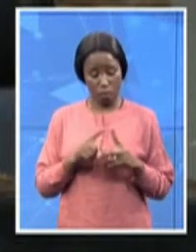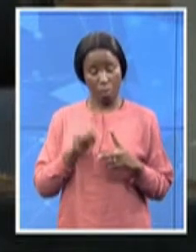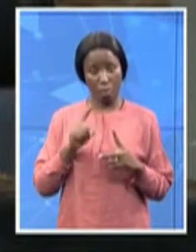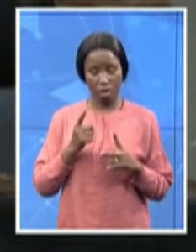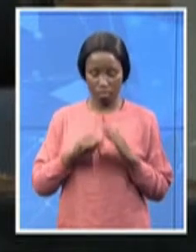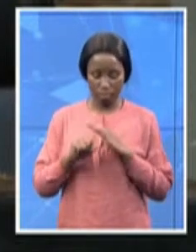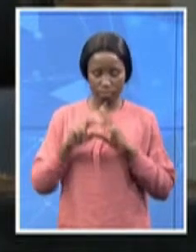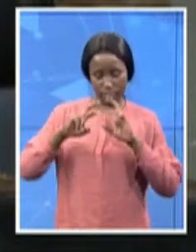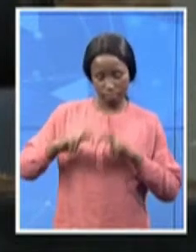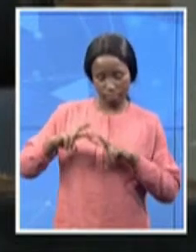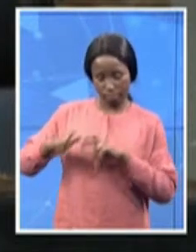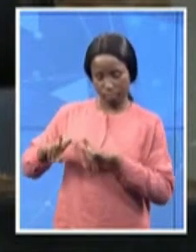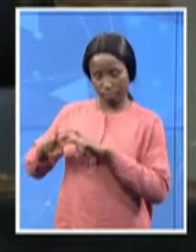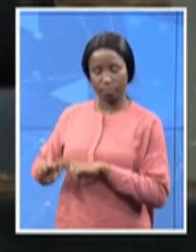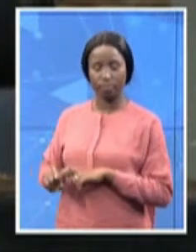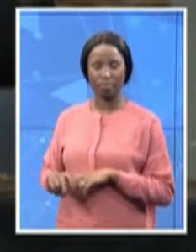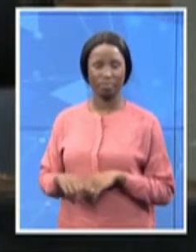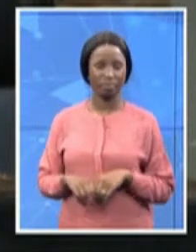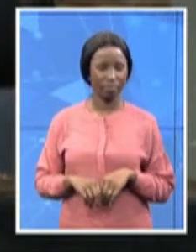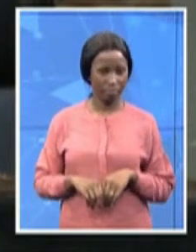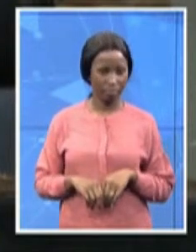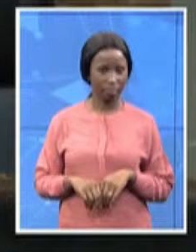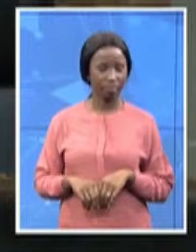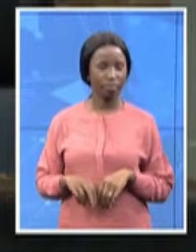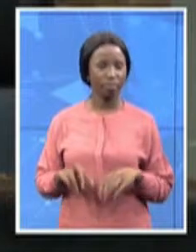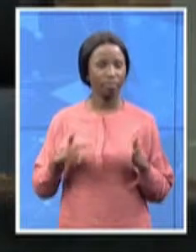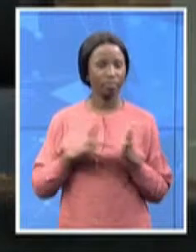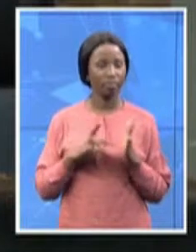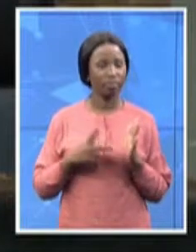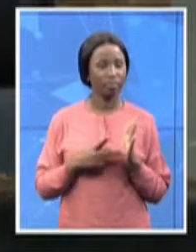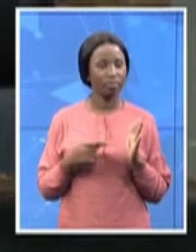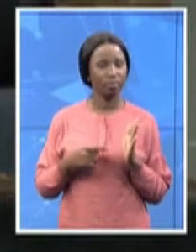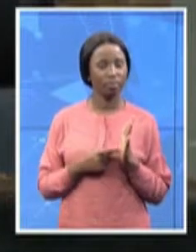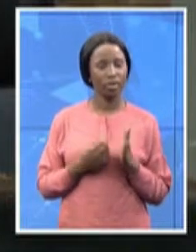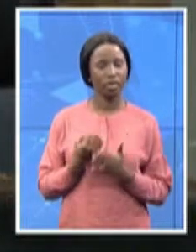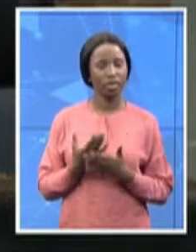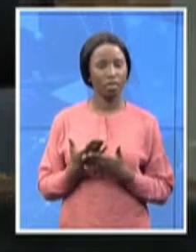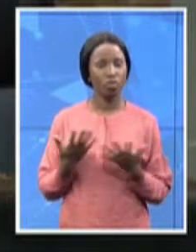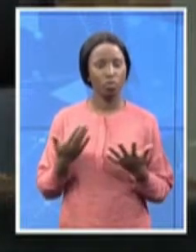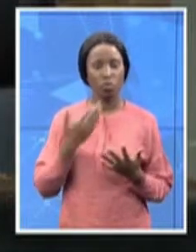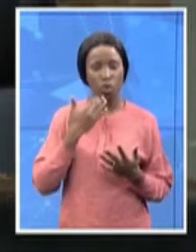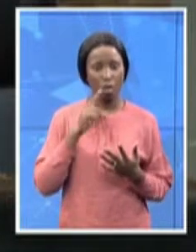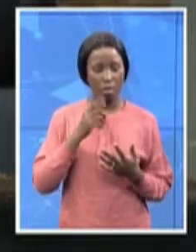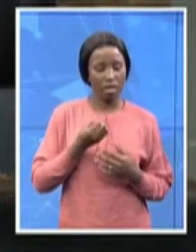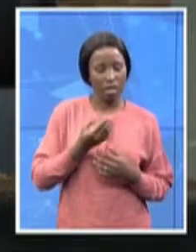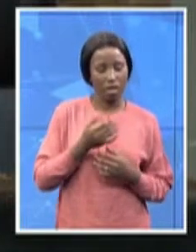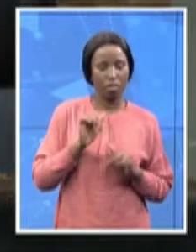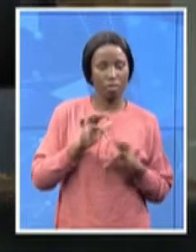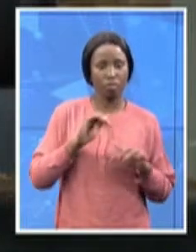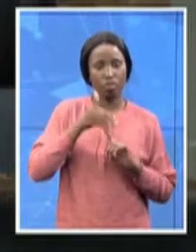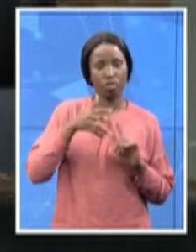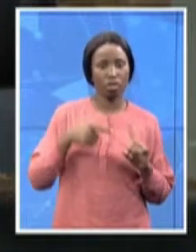were to be submitted to the Public Protector within 30 days from the date on which the report was issued.